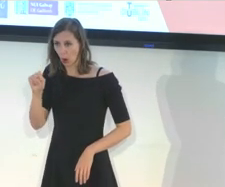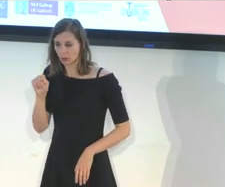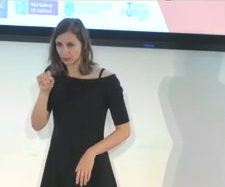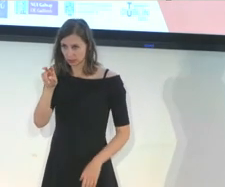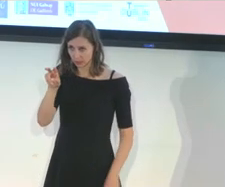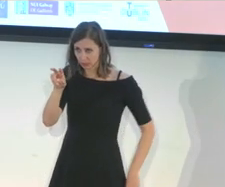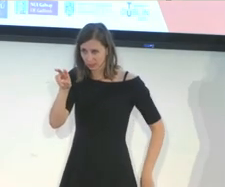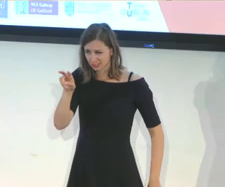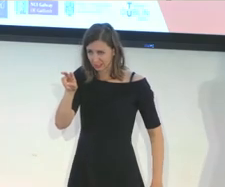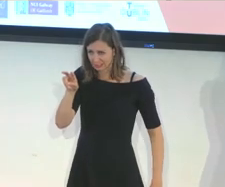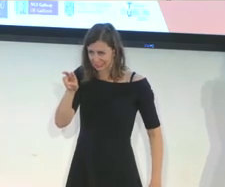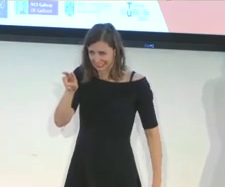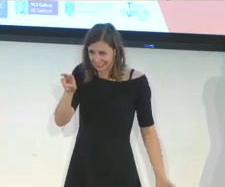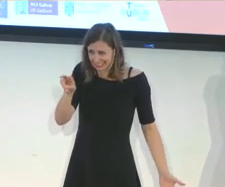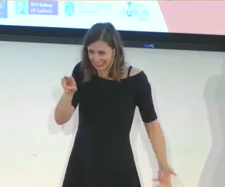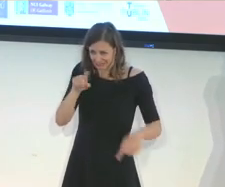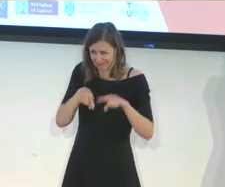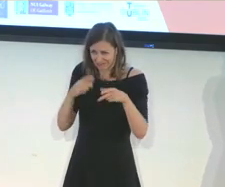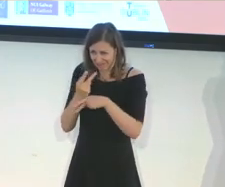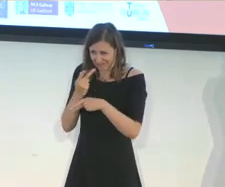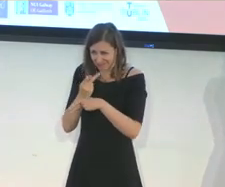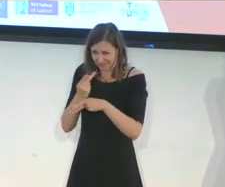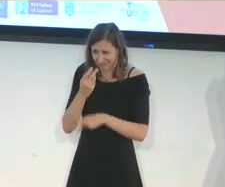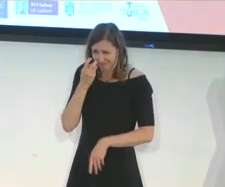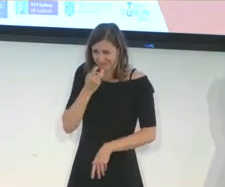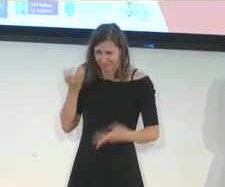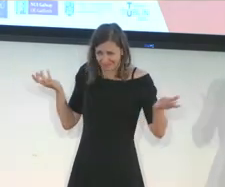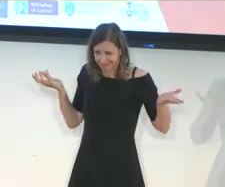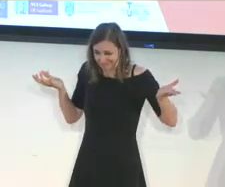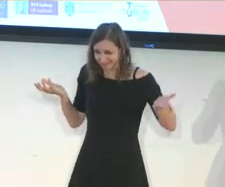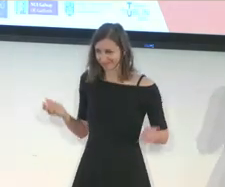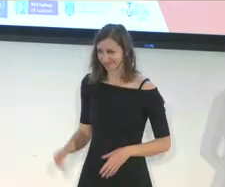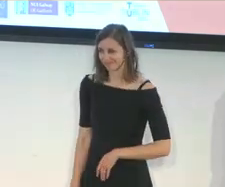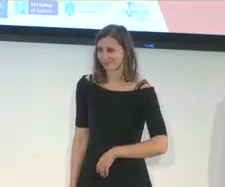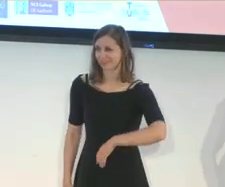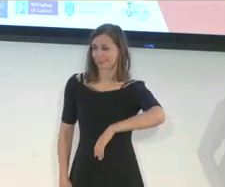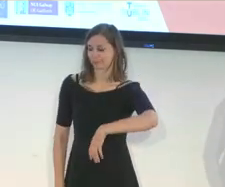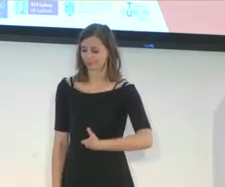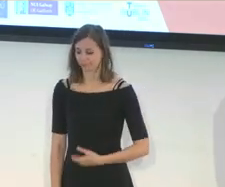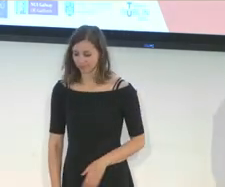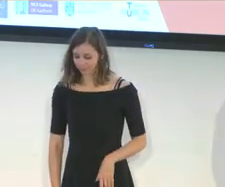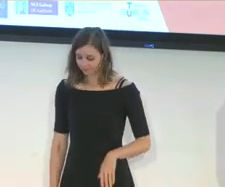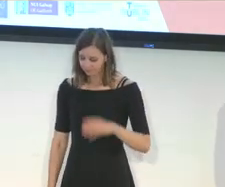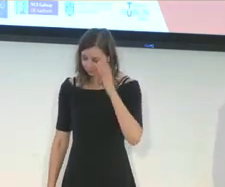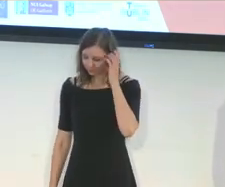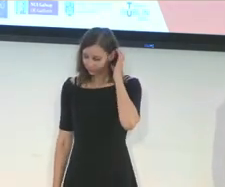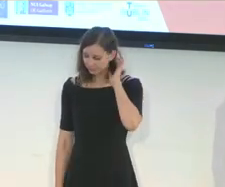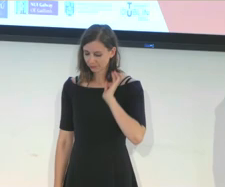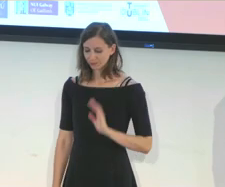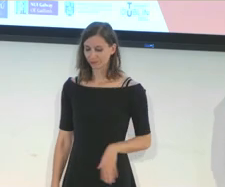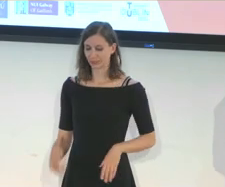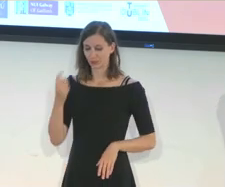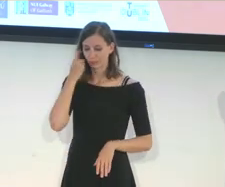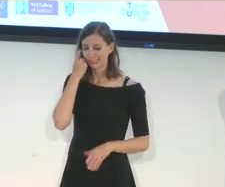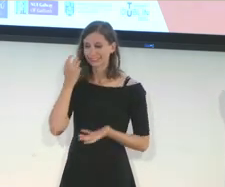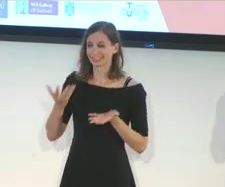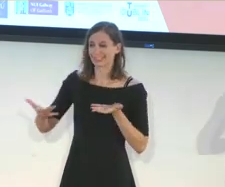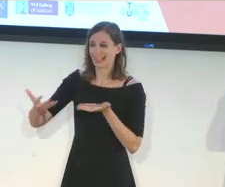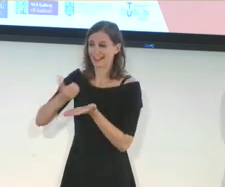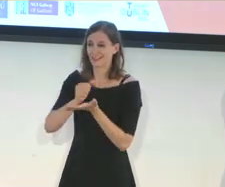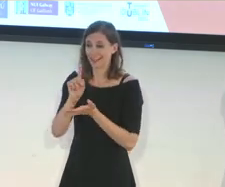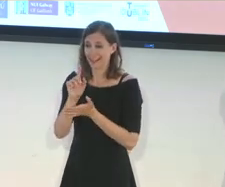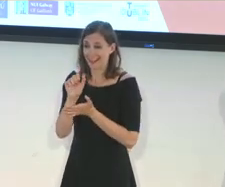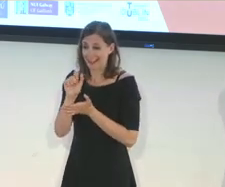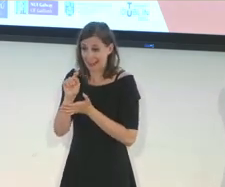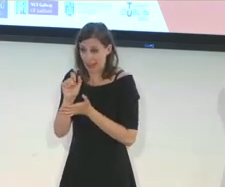able to tell what I'm pronouncing there. Moreover, until recently, gathering data in this field was a very